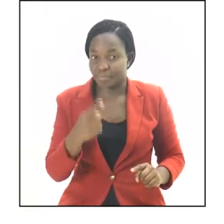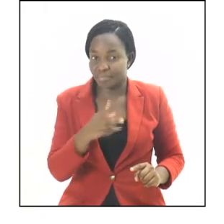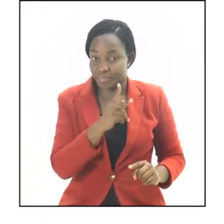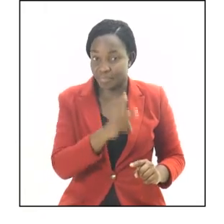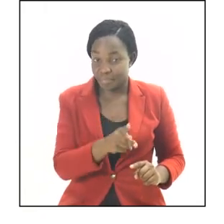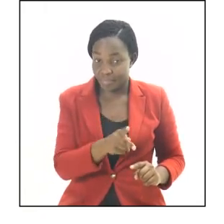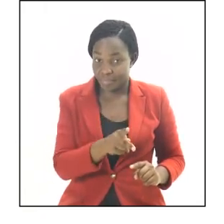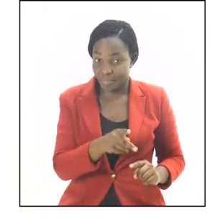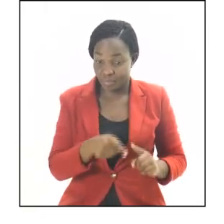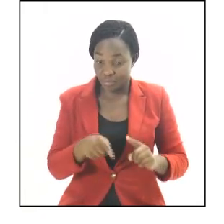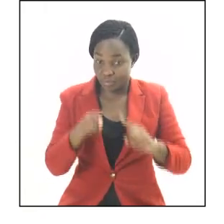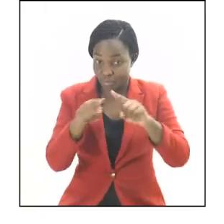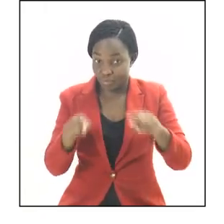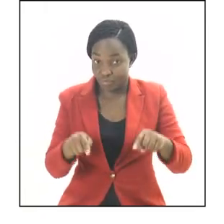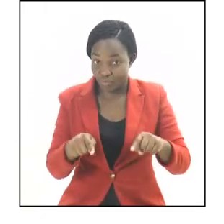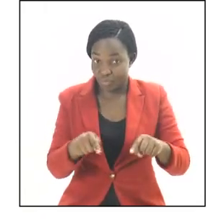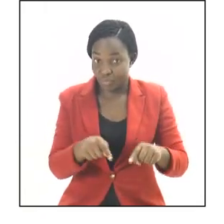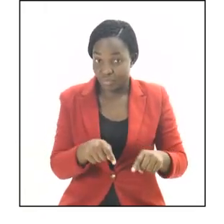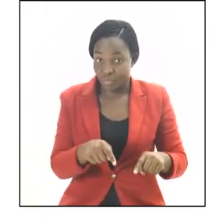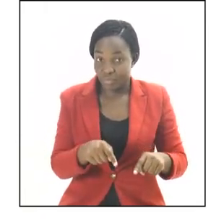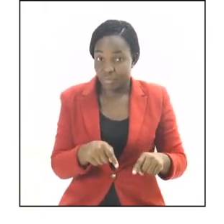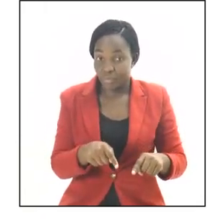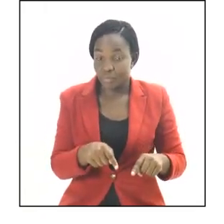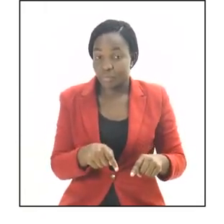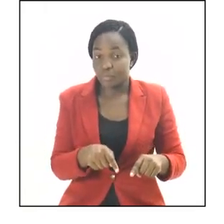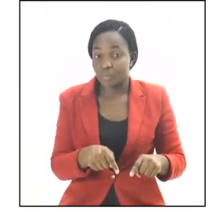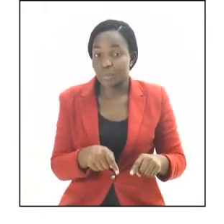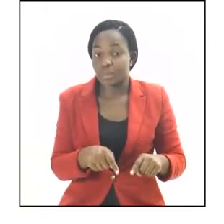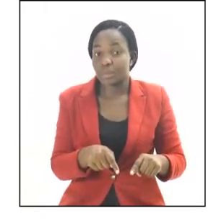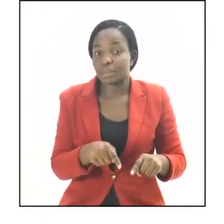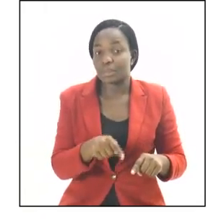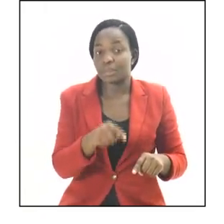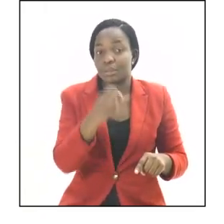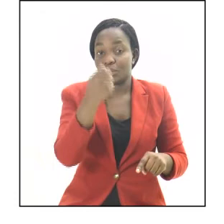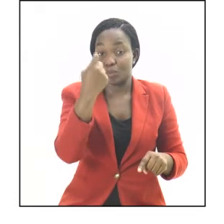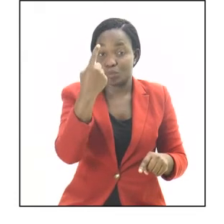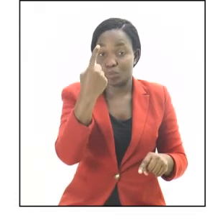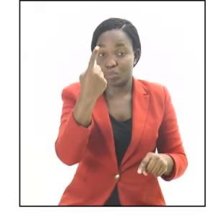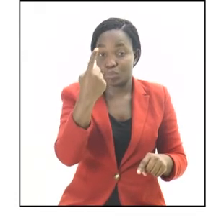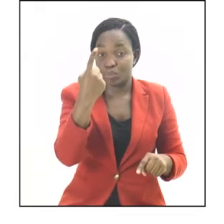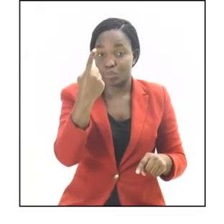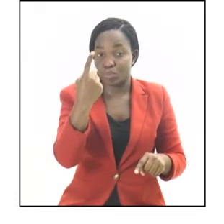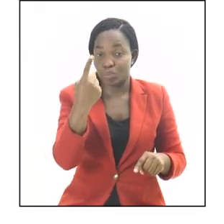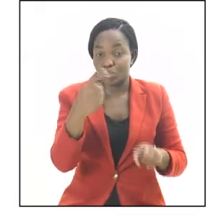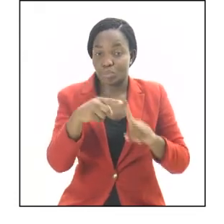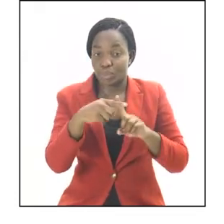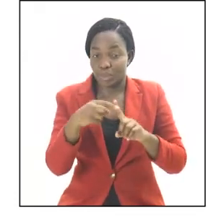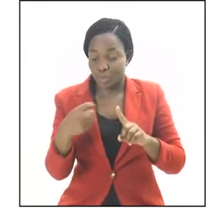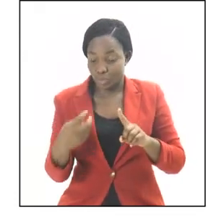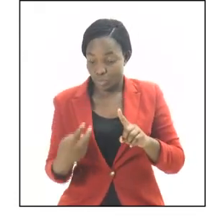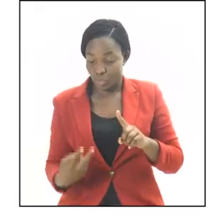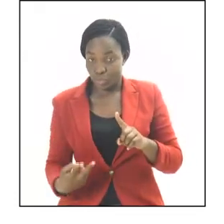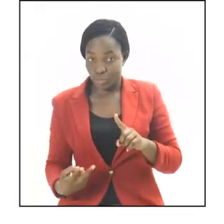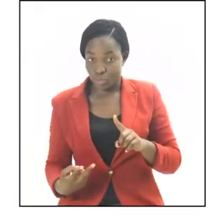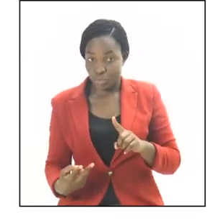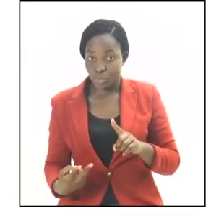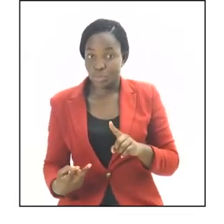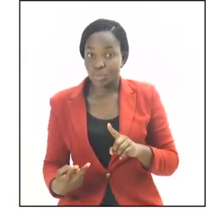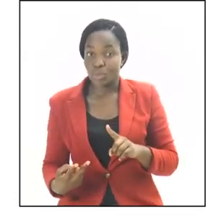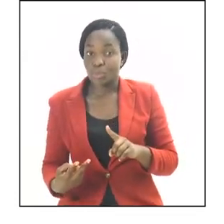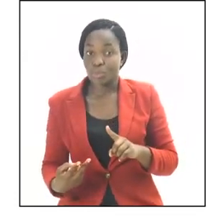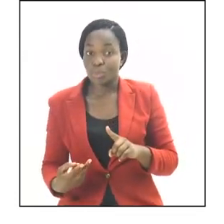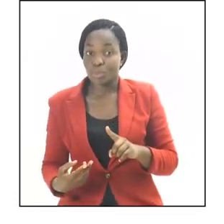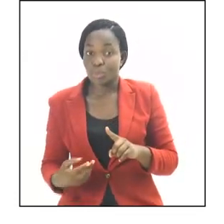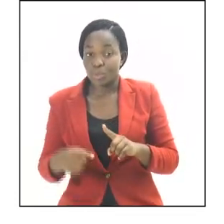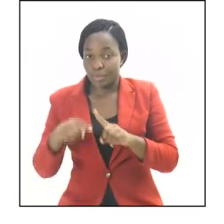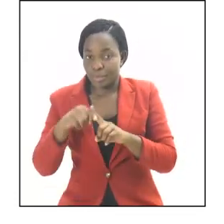perimeter of a trapezium is side 1 plus side 2 plus